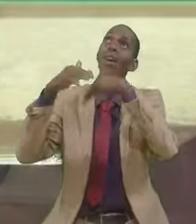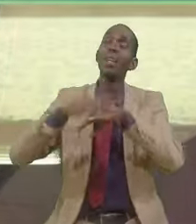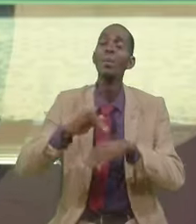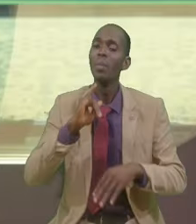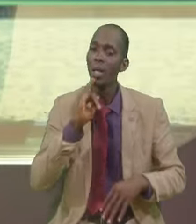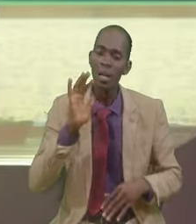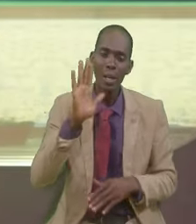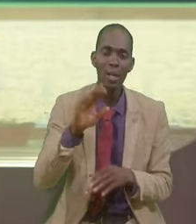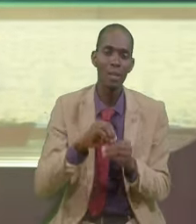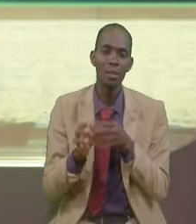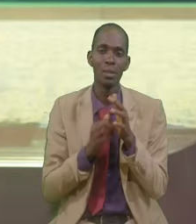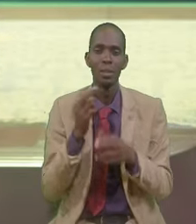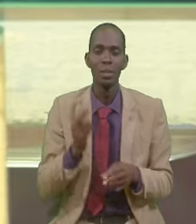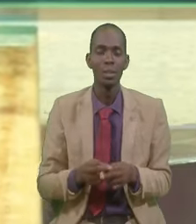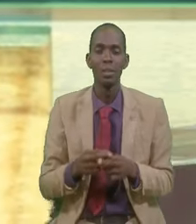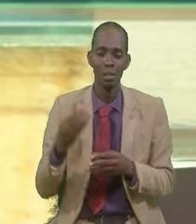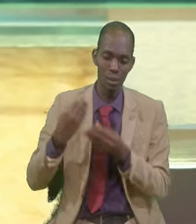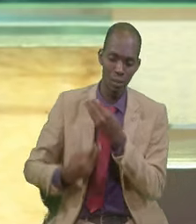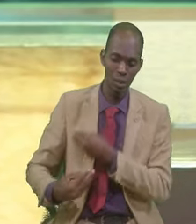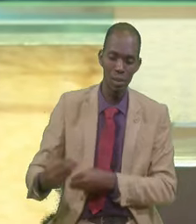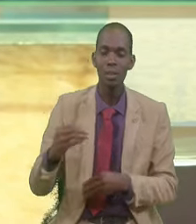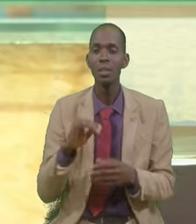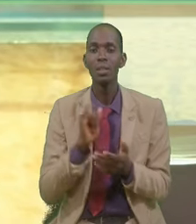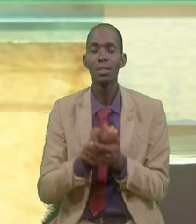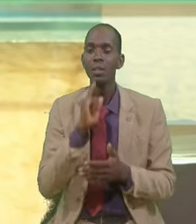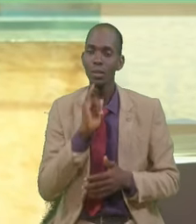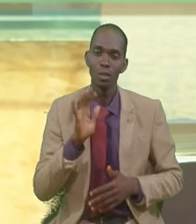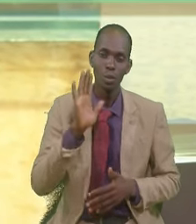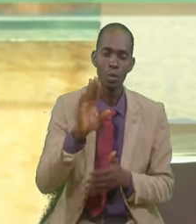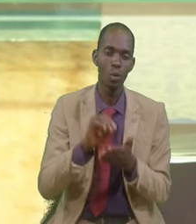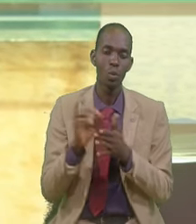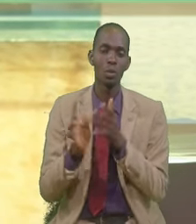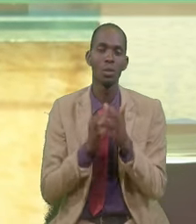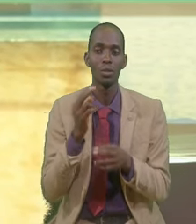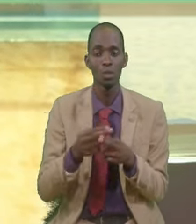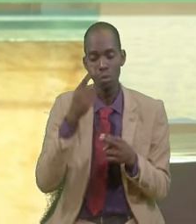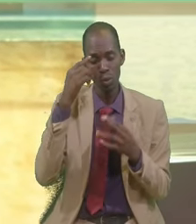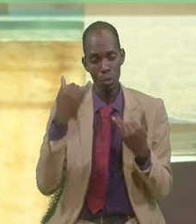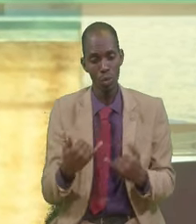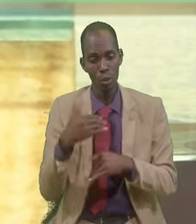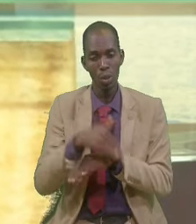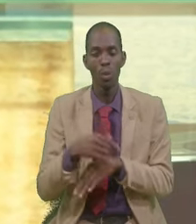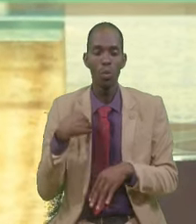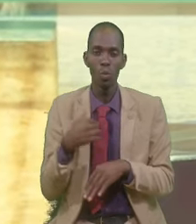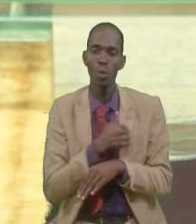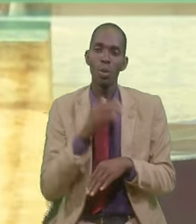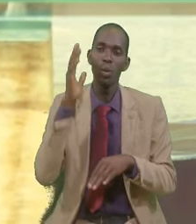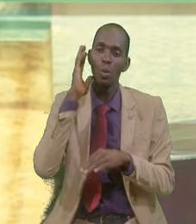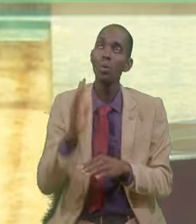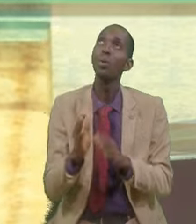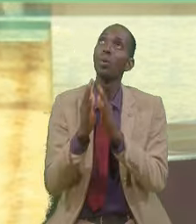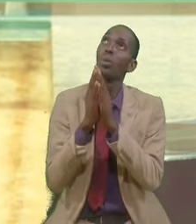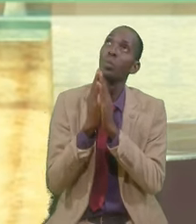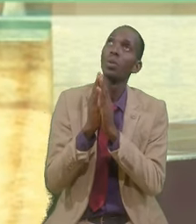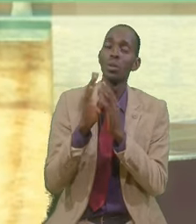yours. Inheritance, that is yours. Because tonight we come to the Almighty. I said tonight,